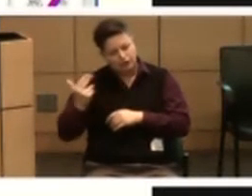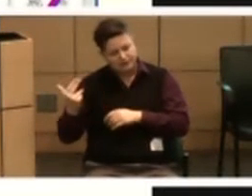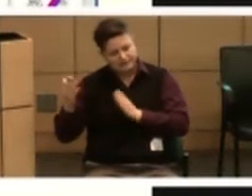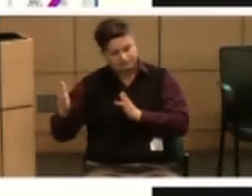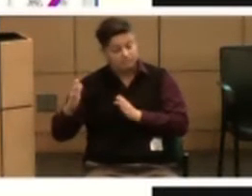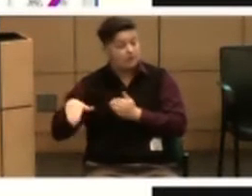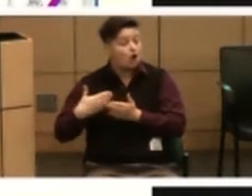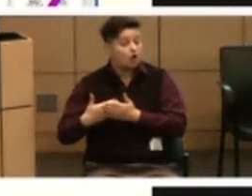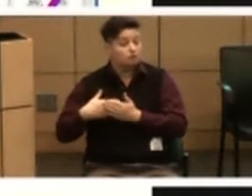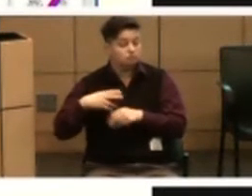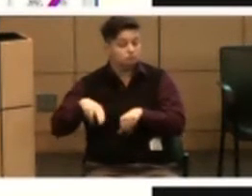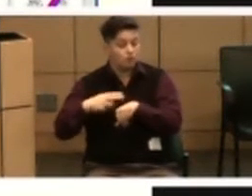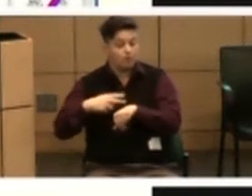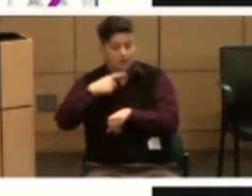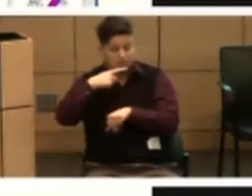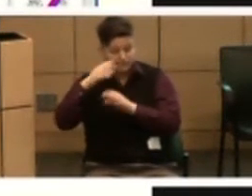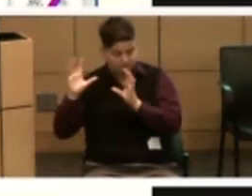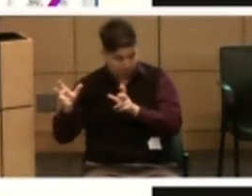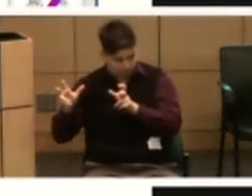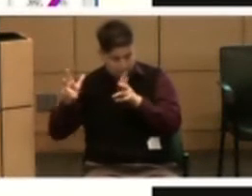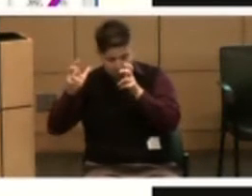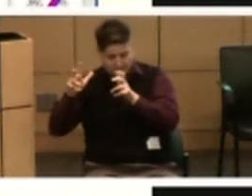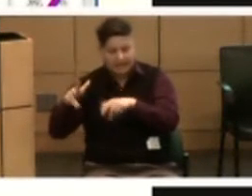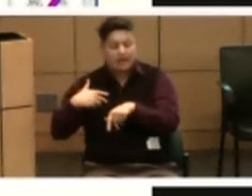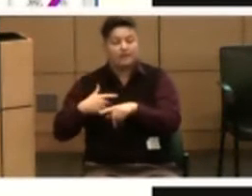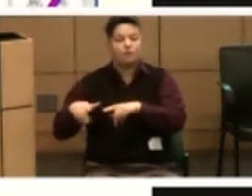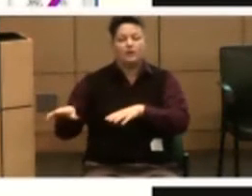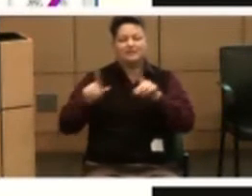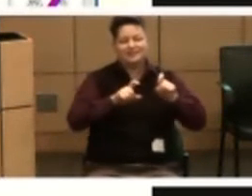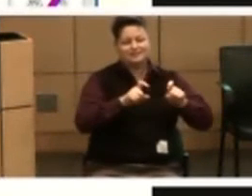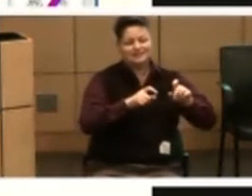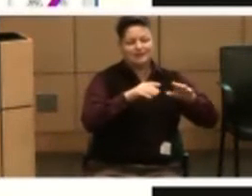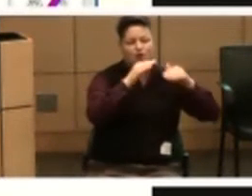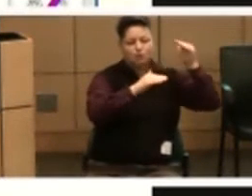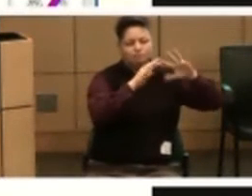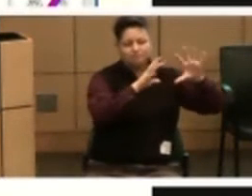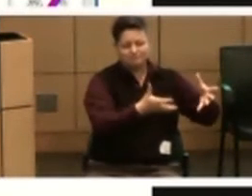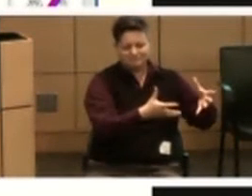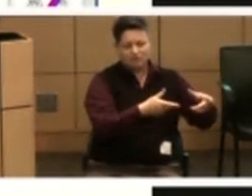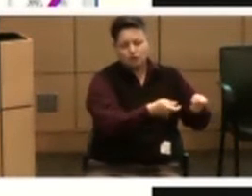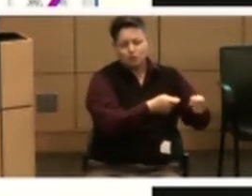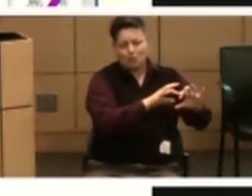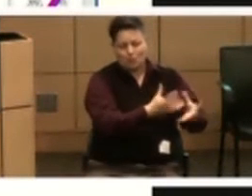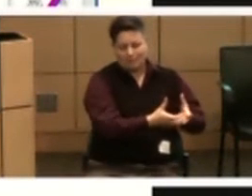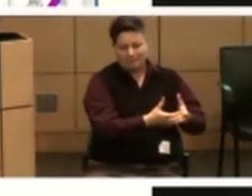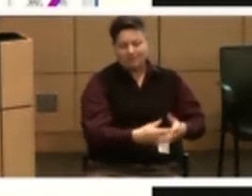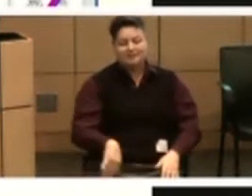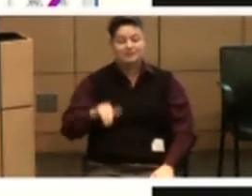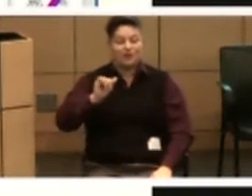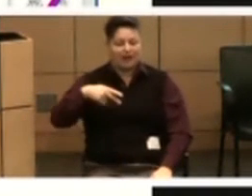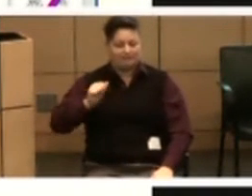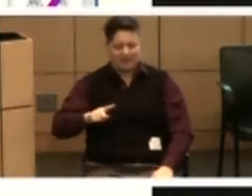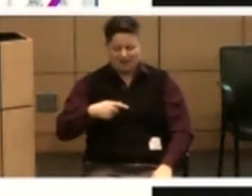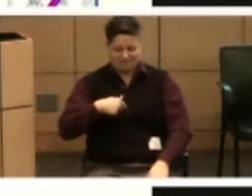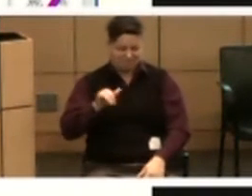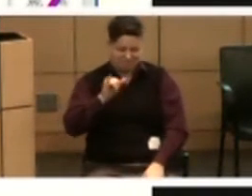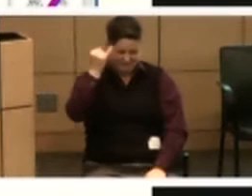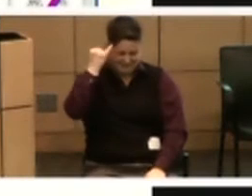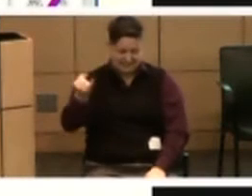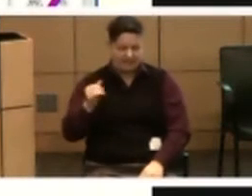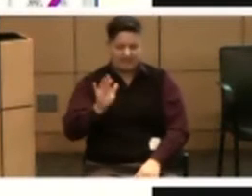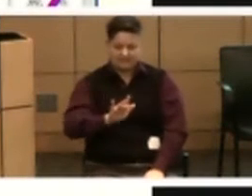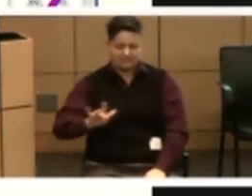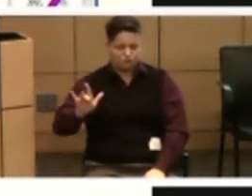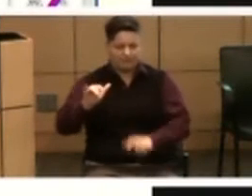also tested adults as controls. And the task was they had, similar to an iPad, they had a touchscreen monitor, they sat in a booth, they wore